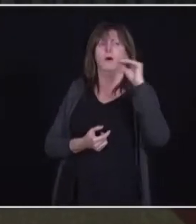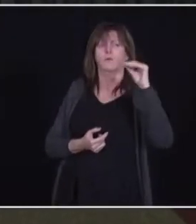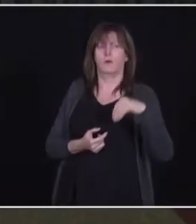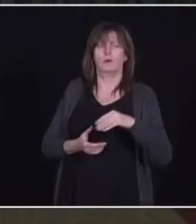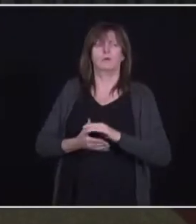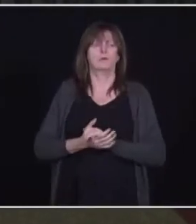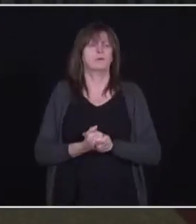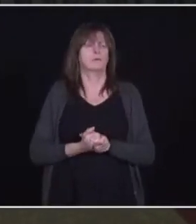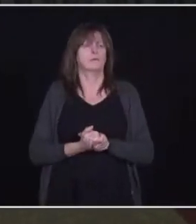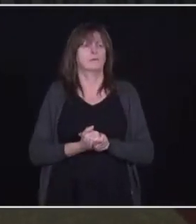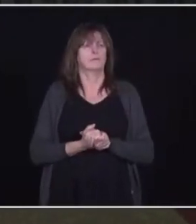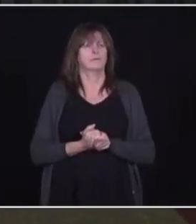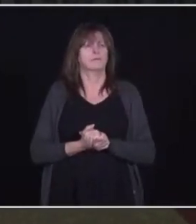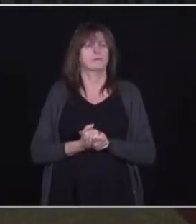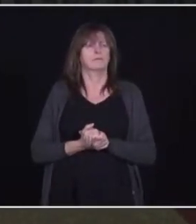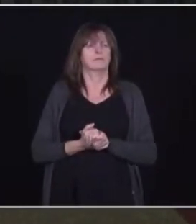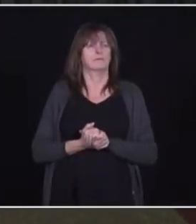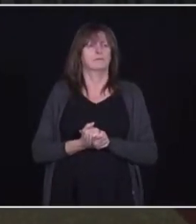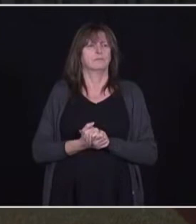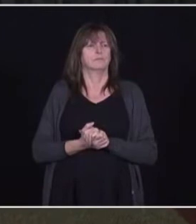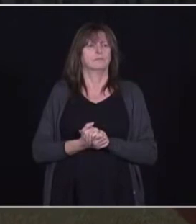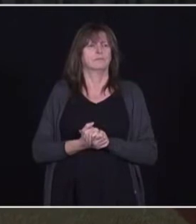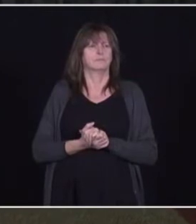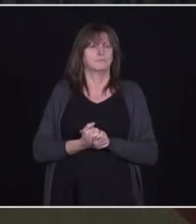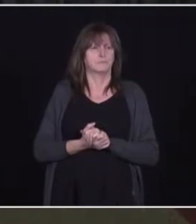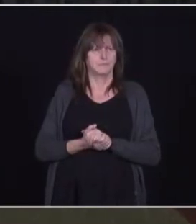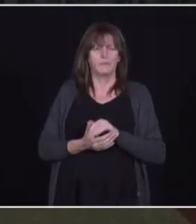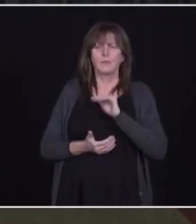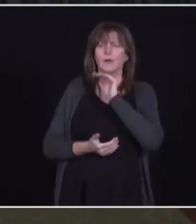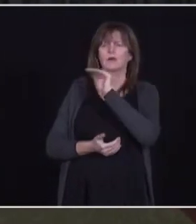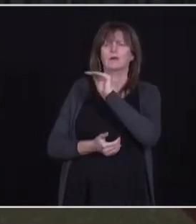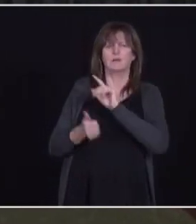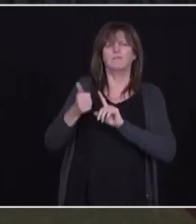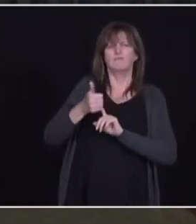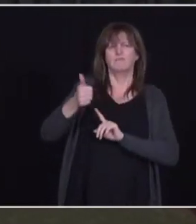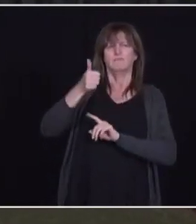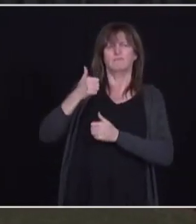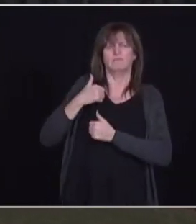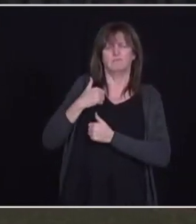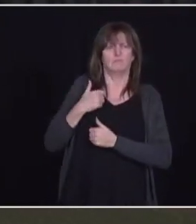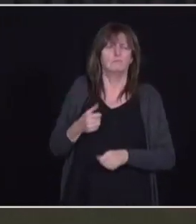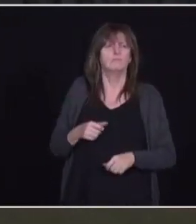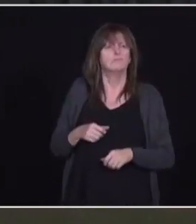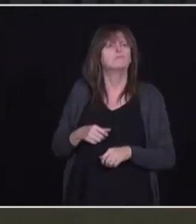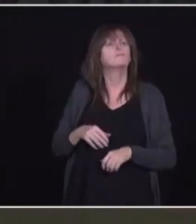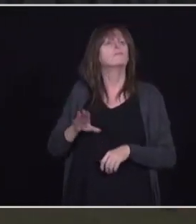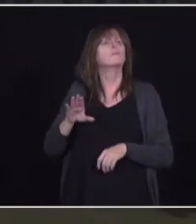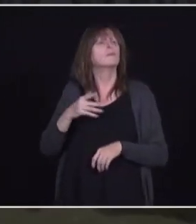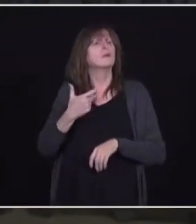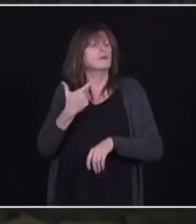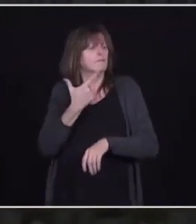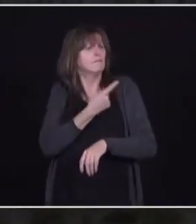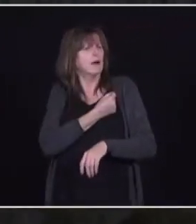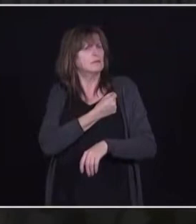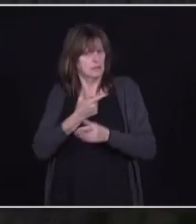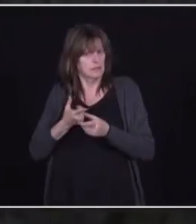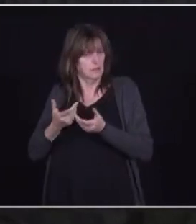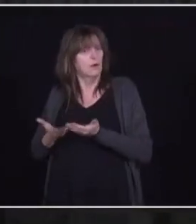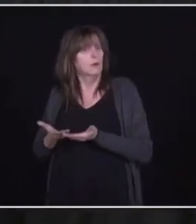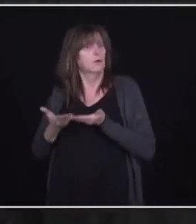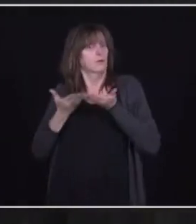General. The vaccine's coming to Ottawa. You're going into Pearson. Are you flying them or driving them to Ottawa? I'm